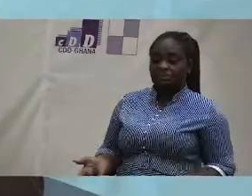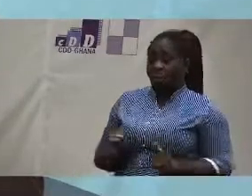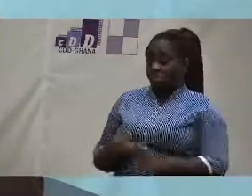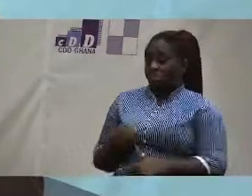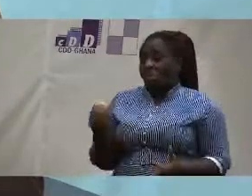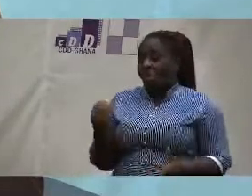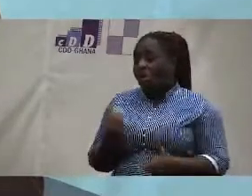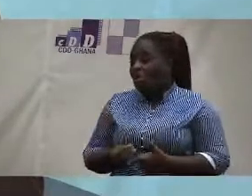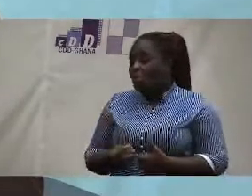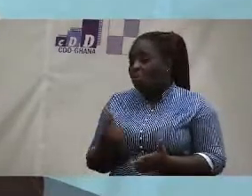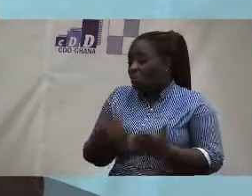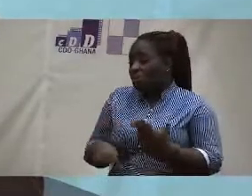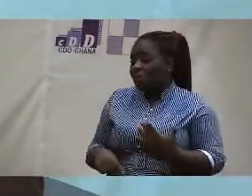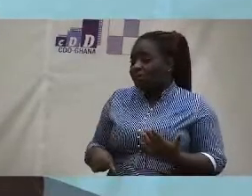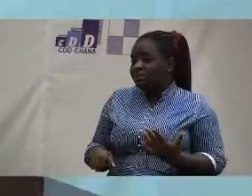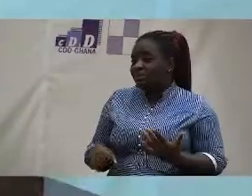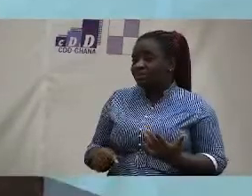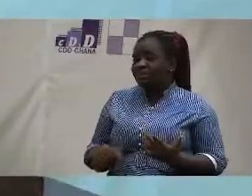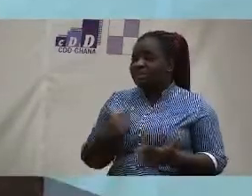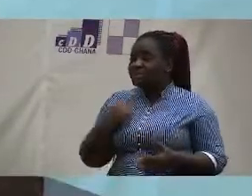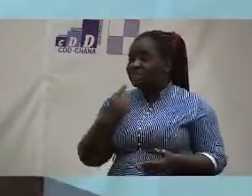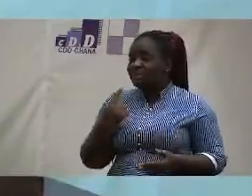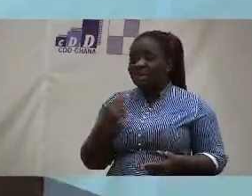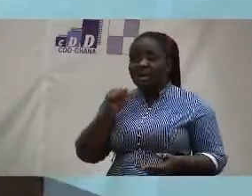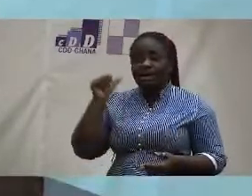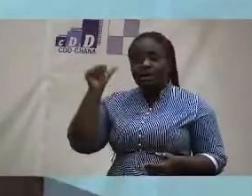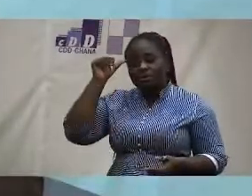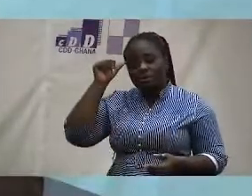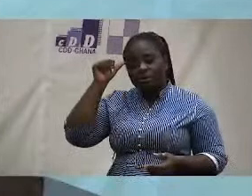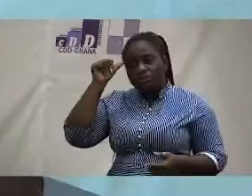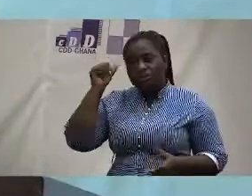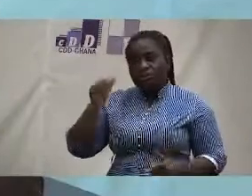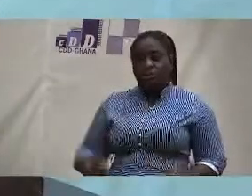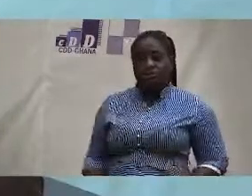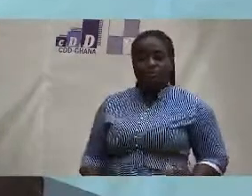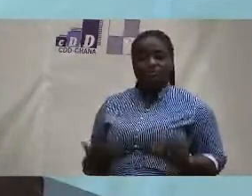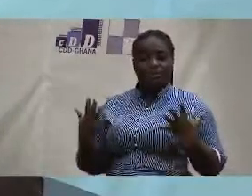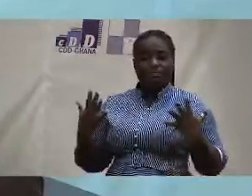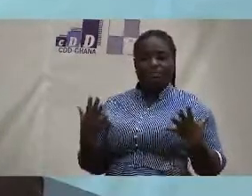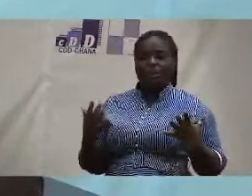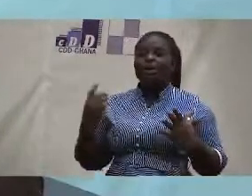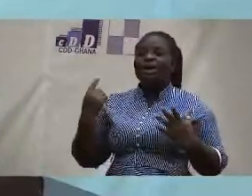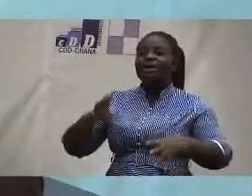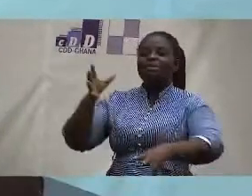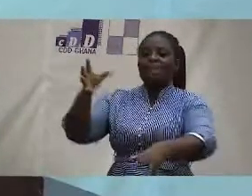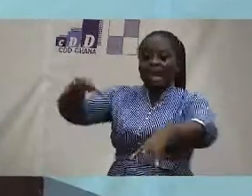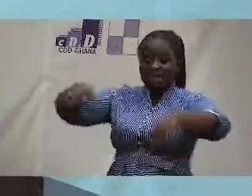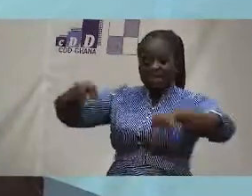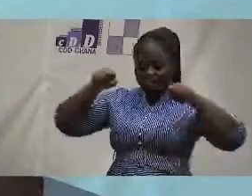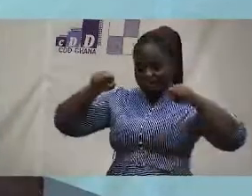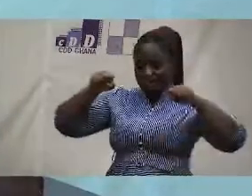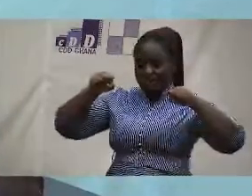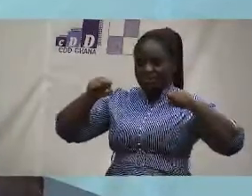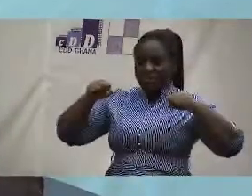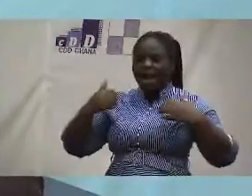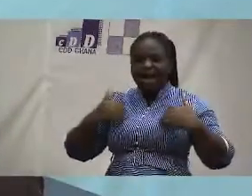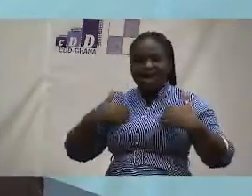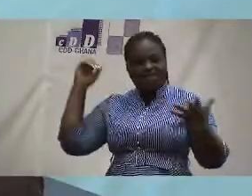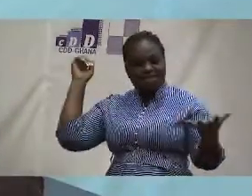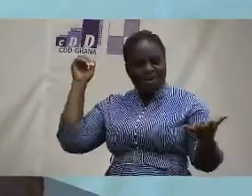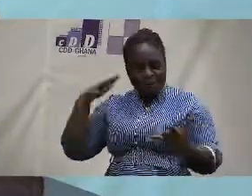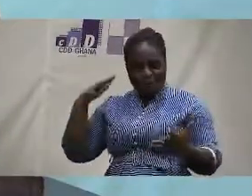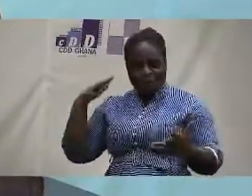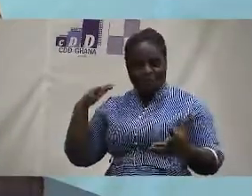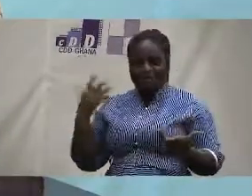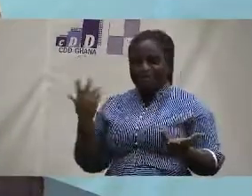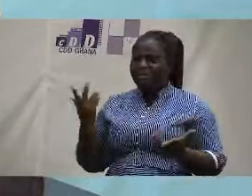or what they call an ad hoc survival mechanism, which can be adopted to restore hope, instead